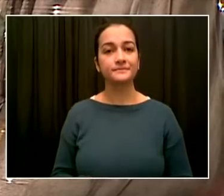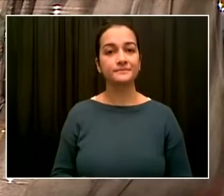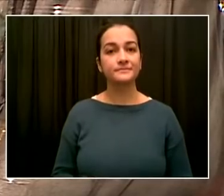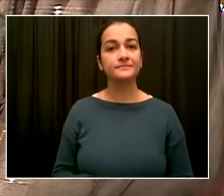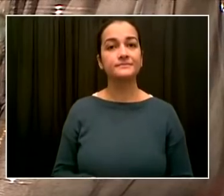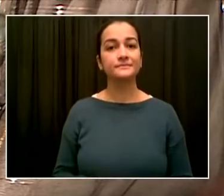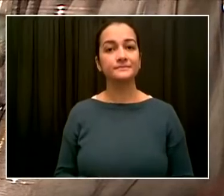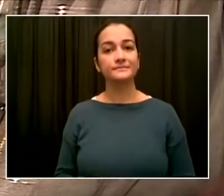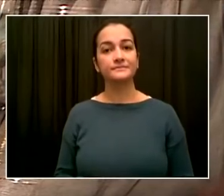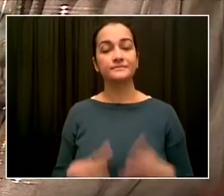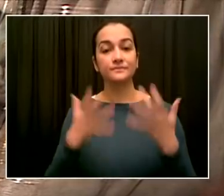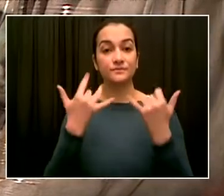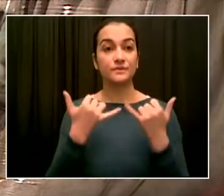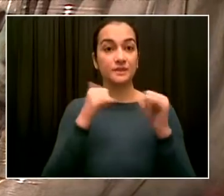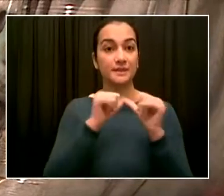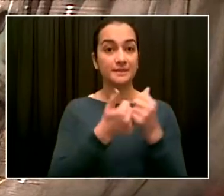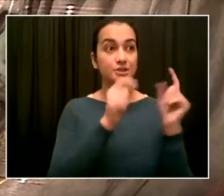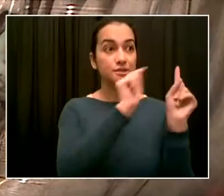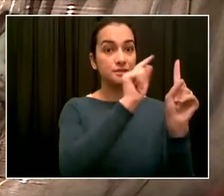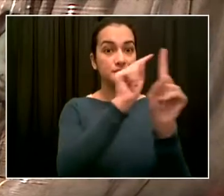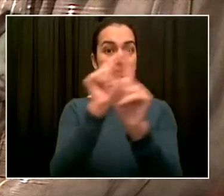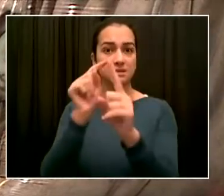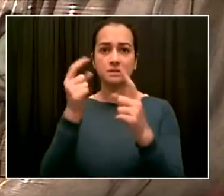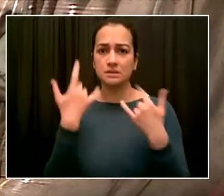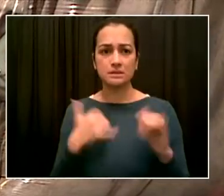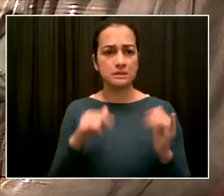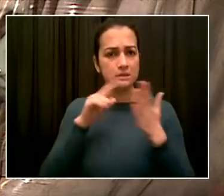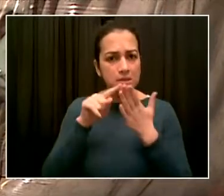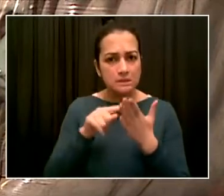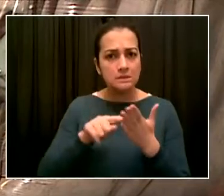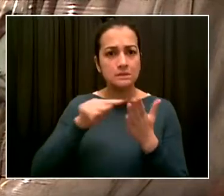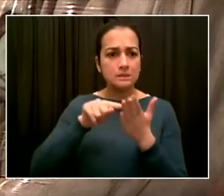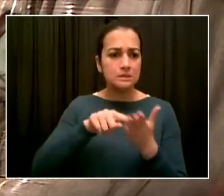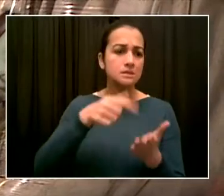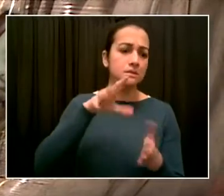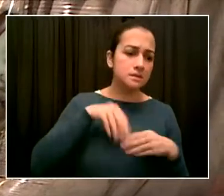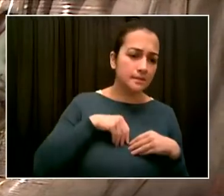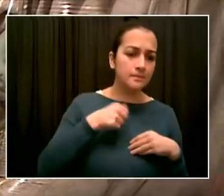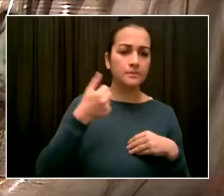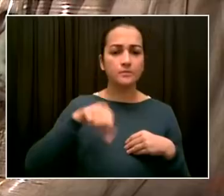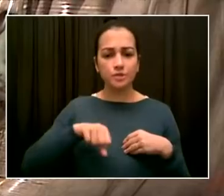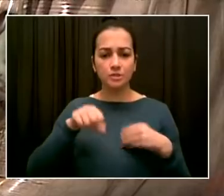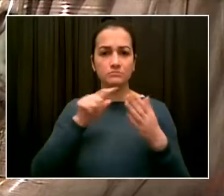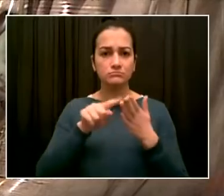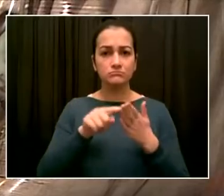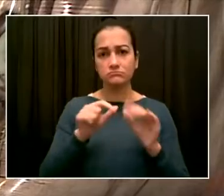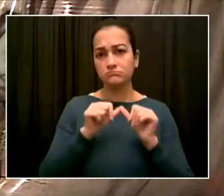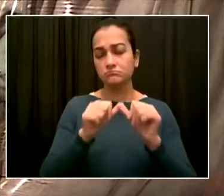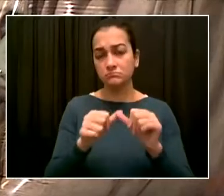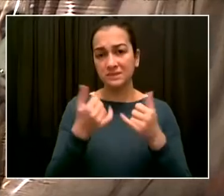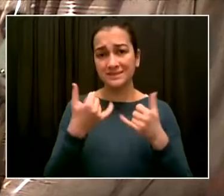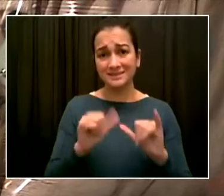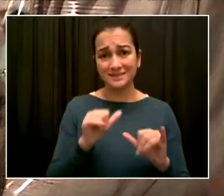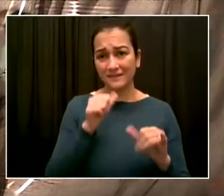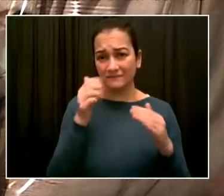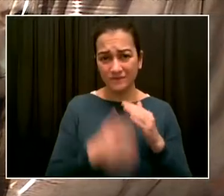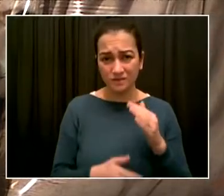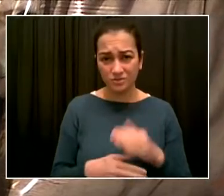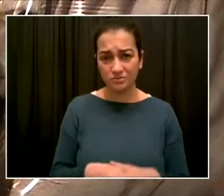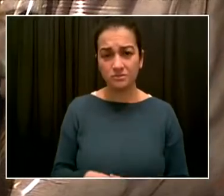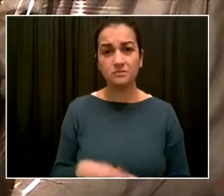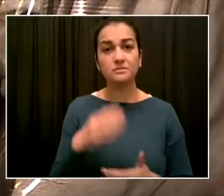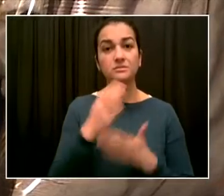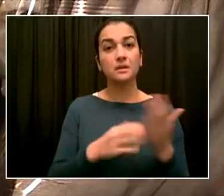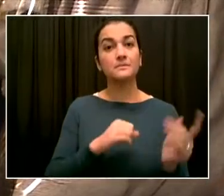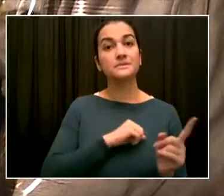folks who get the accommodation, they're still able to keep working. It's a different scenario than what we had with the school buildings and the DOE, where there are very particular